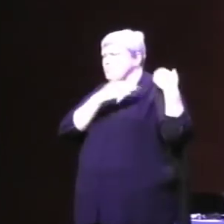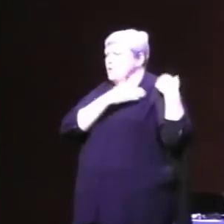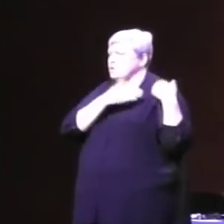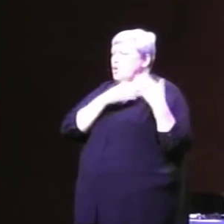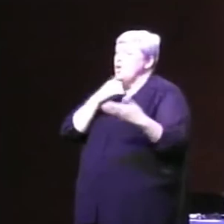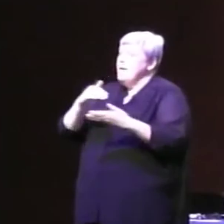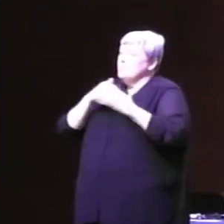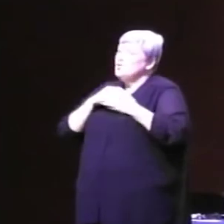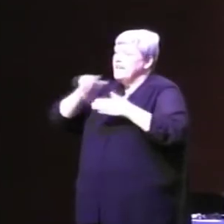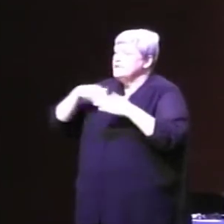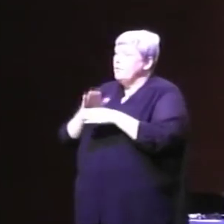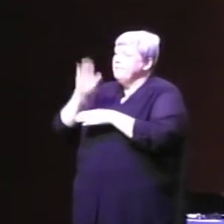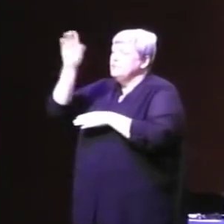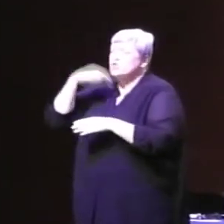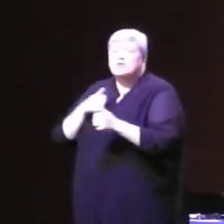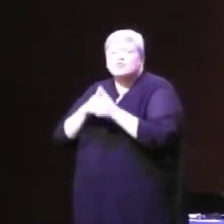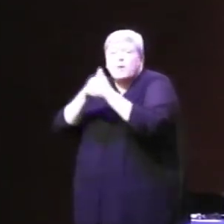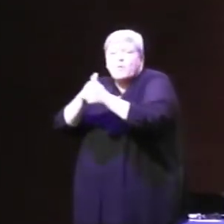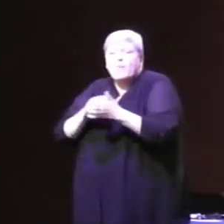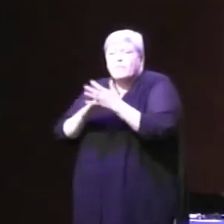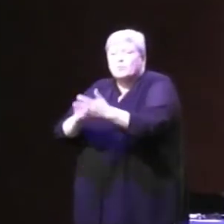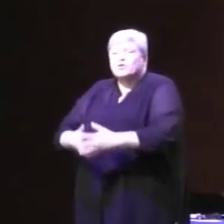our future. Please support the motion.